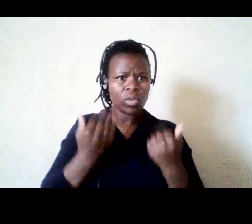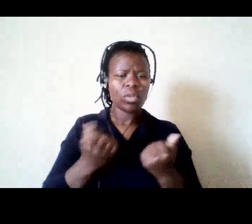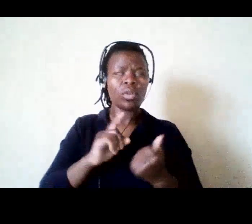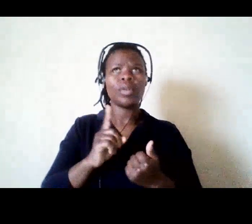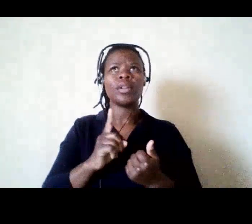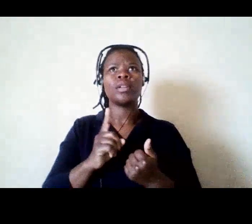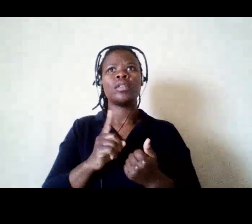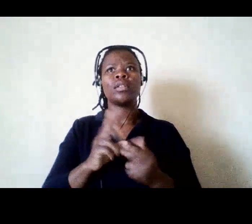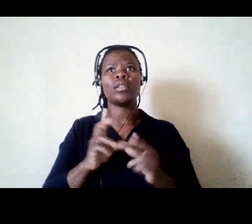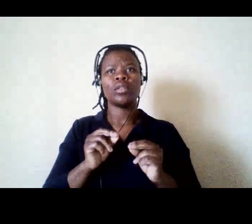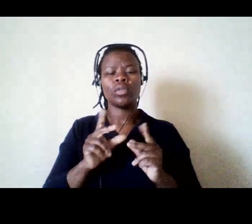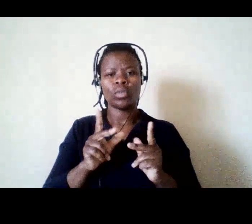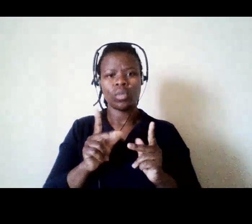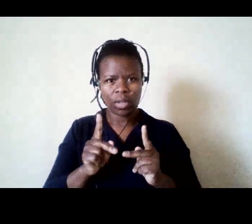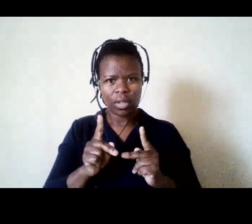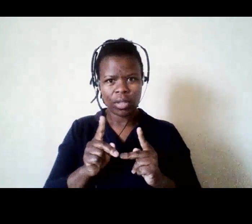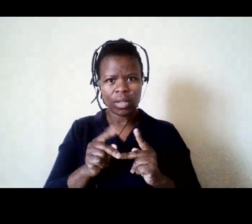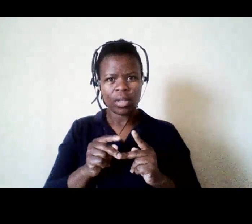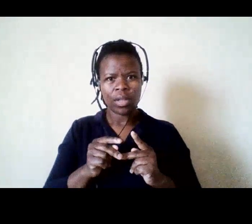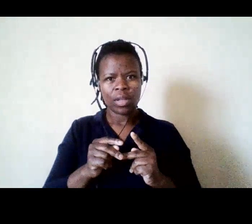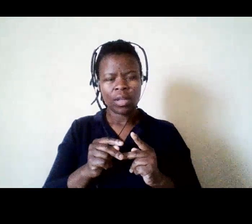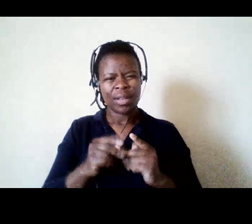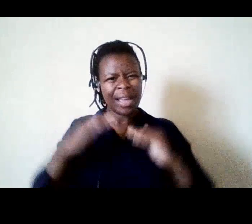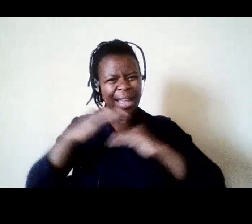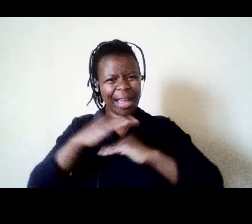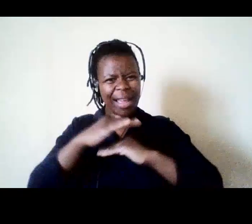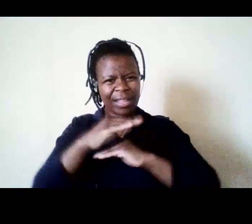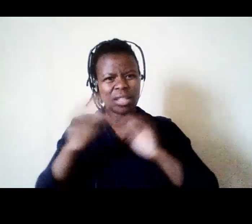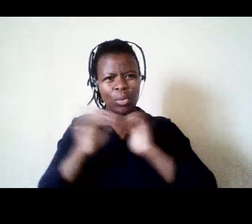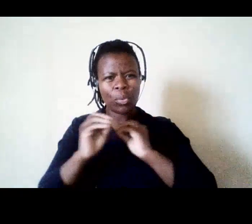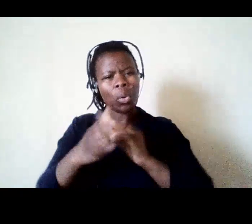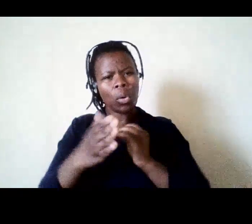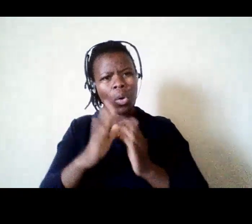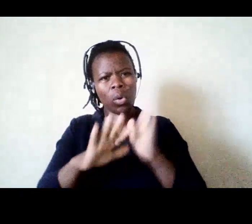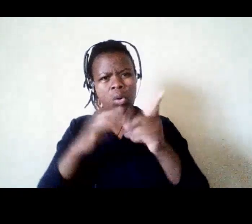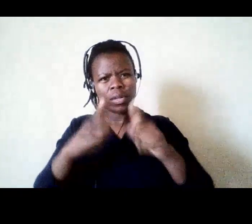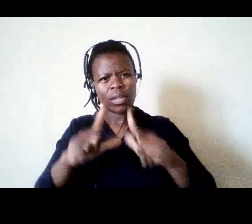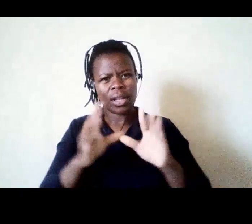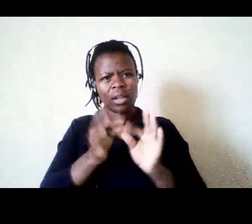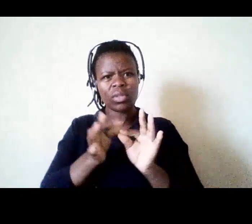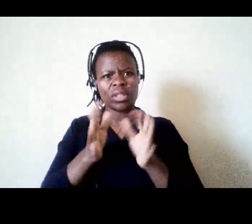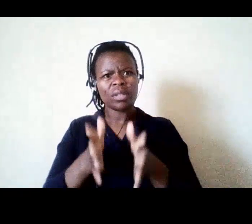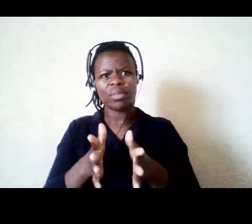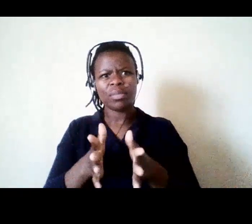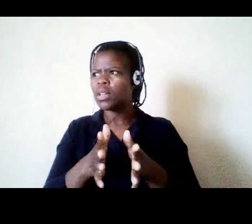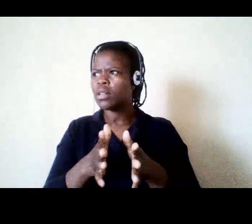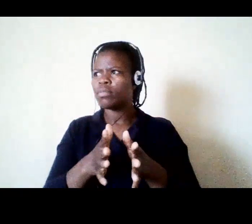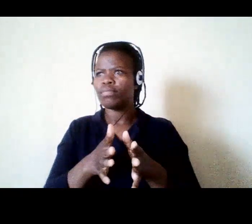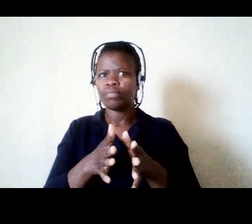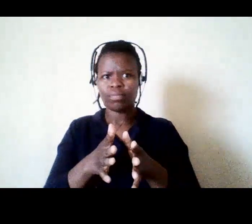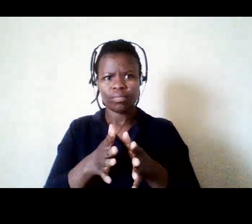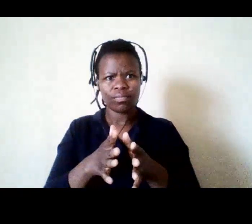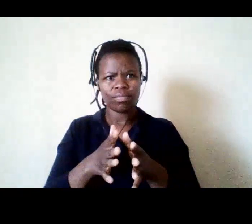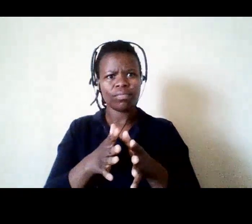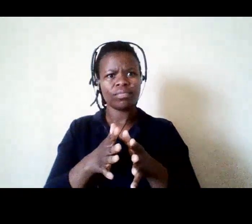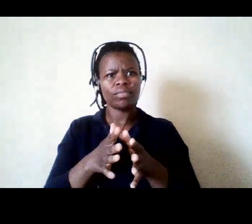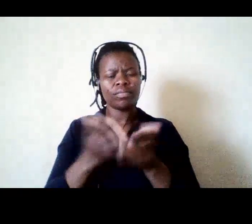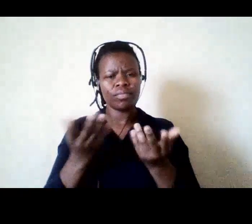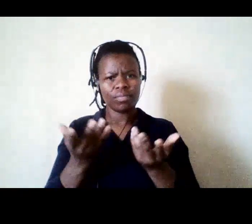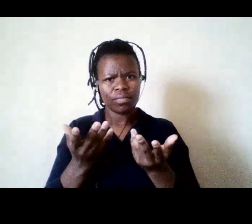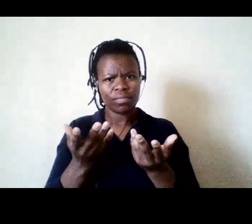get access to screen reader, the sign language interpreter, the people start paying less attention to the